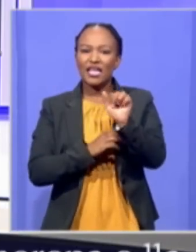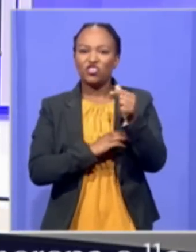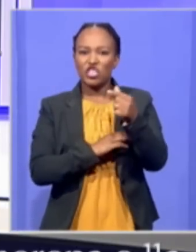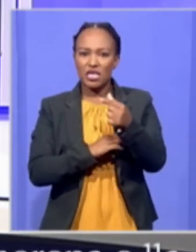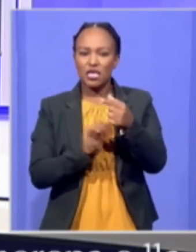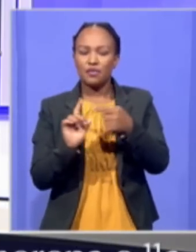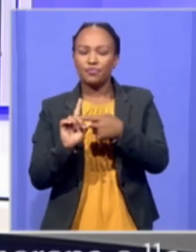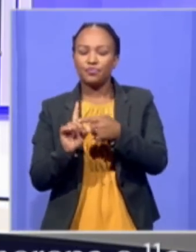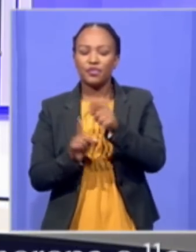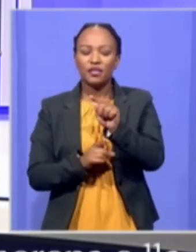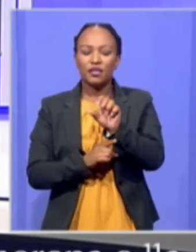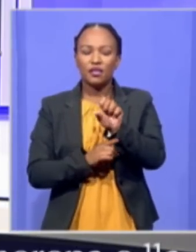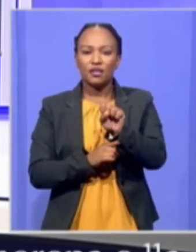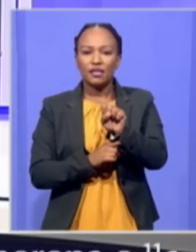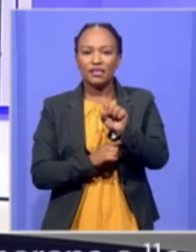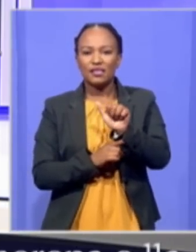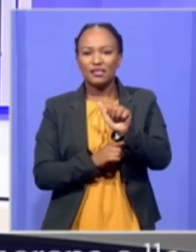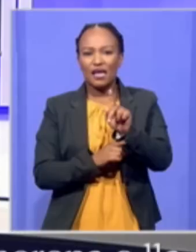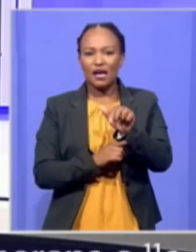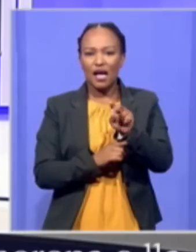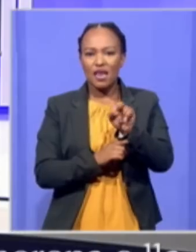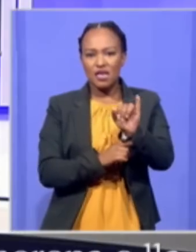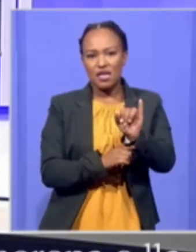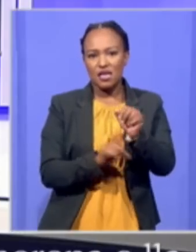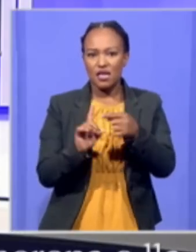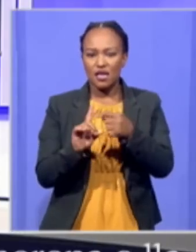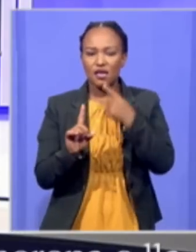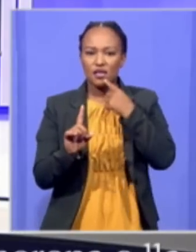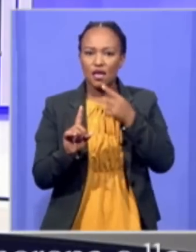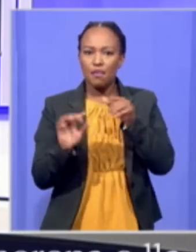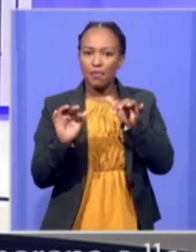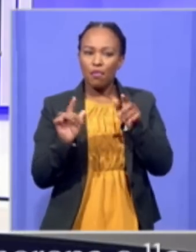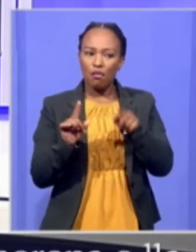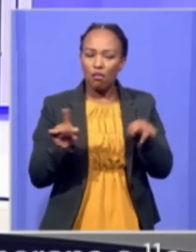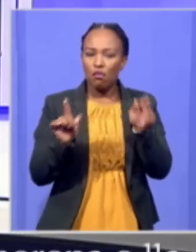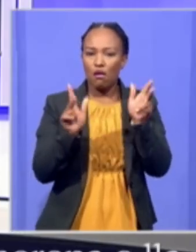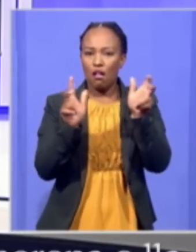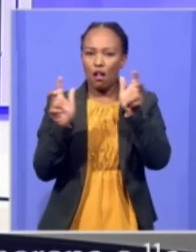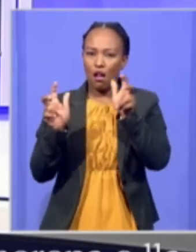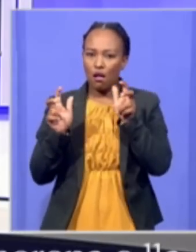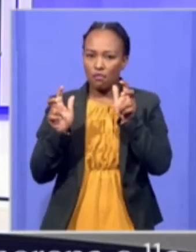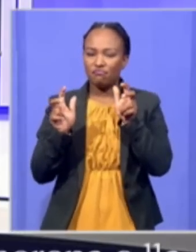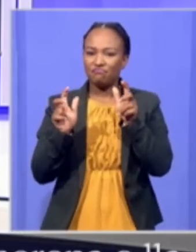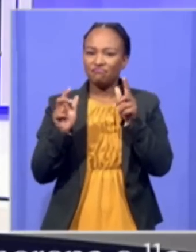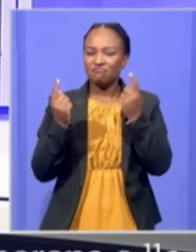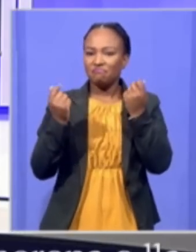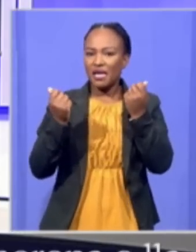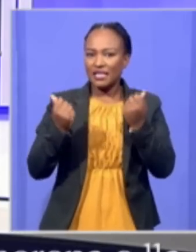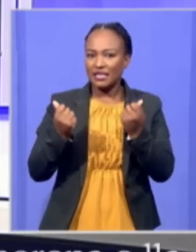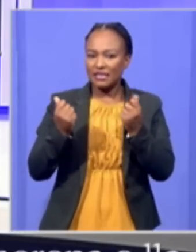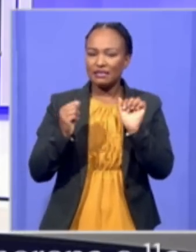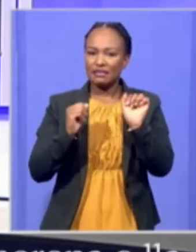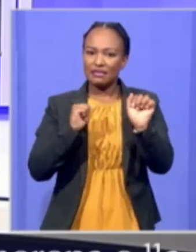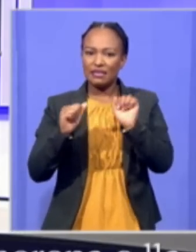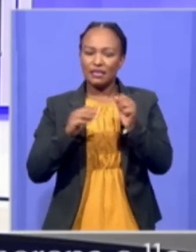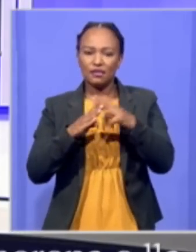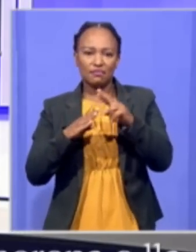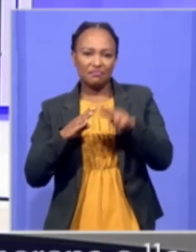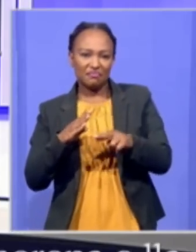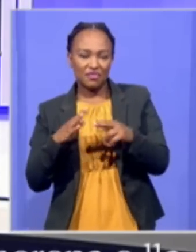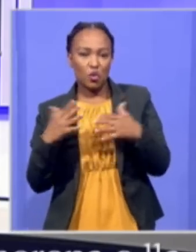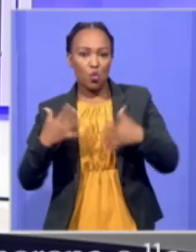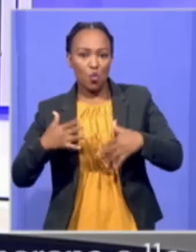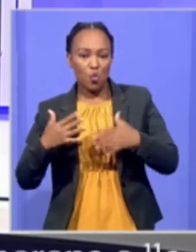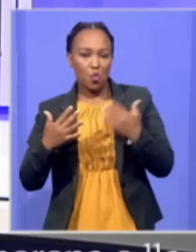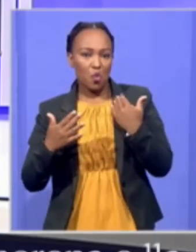lemošitše kgatlhanong le bao ba ketekago go lekolwa ga dibuka tša bona tša mašeleng le ditlamorago tša bona tšeo di lego kgole le